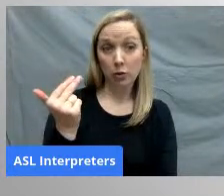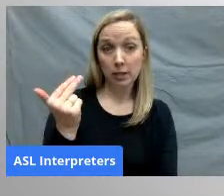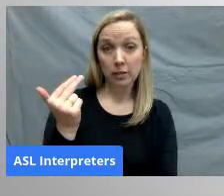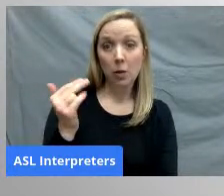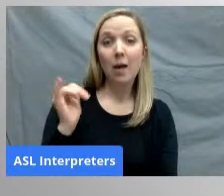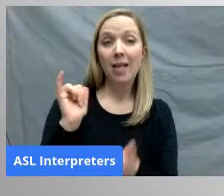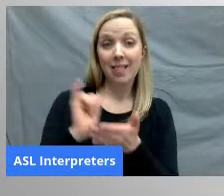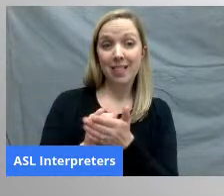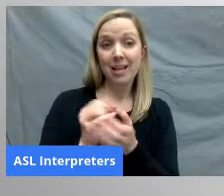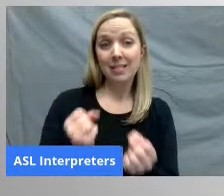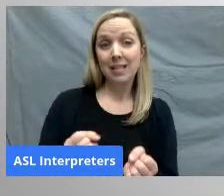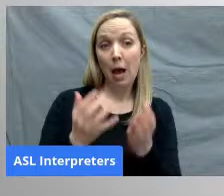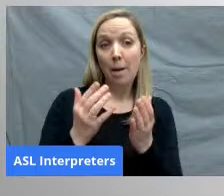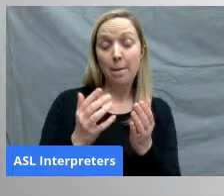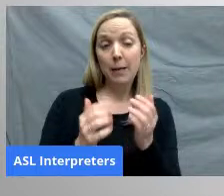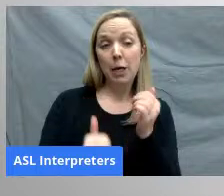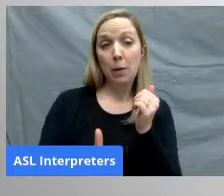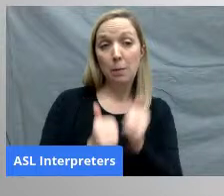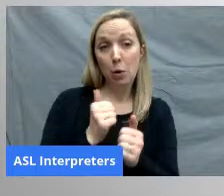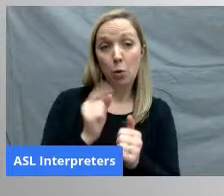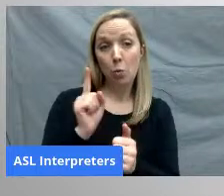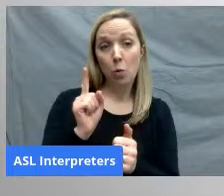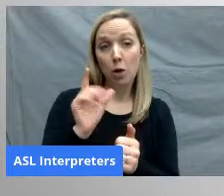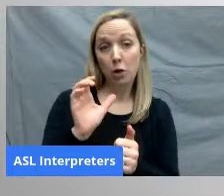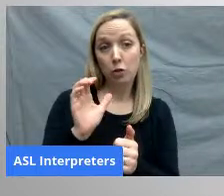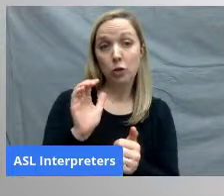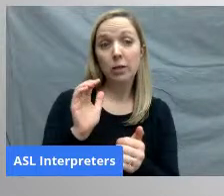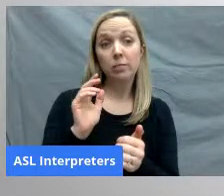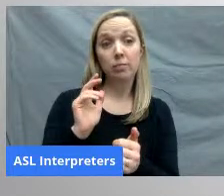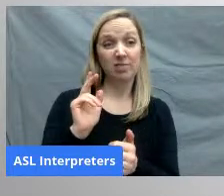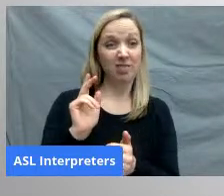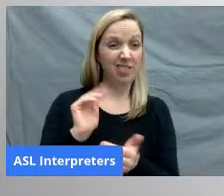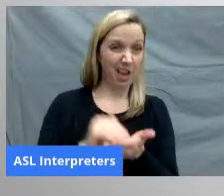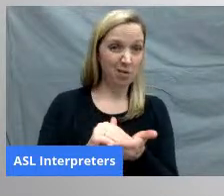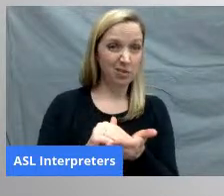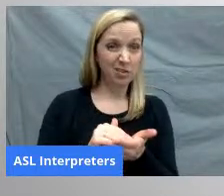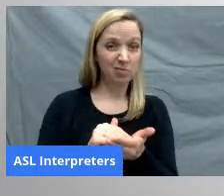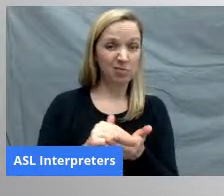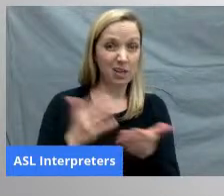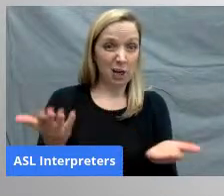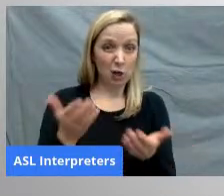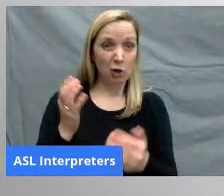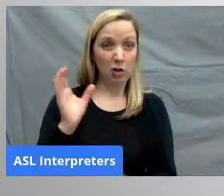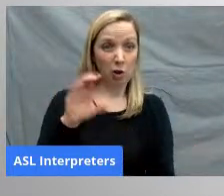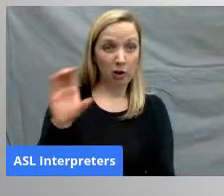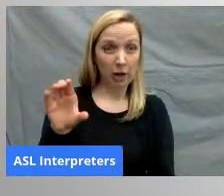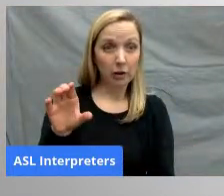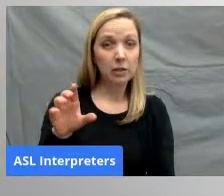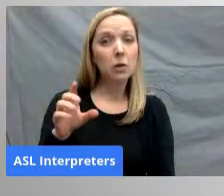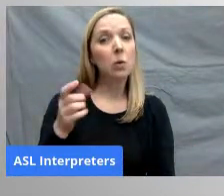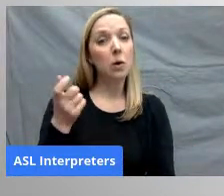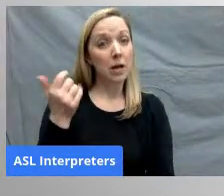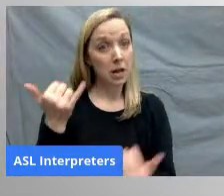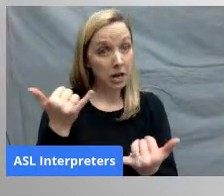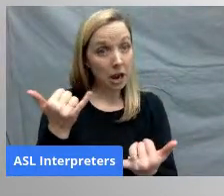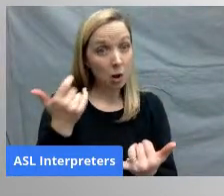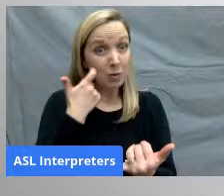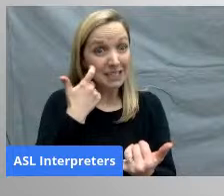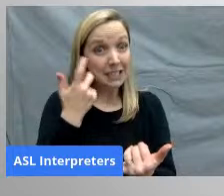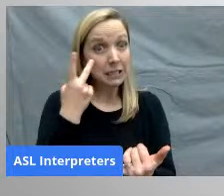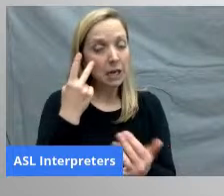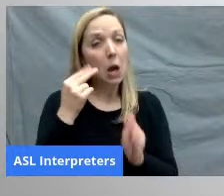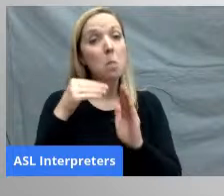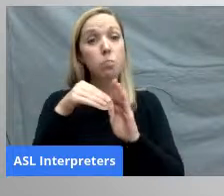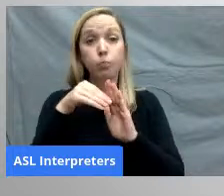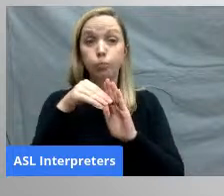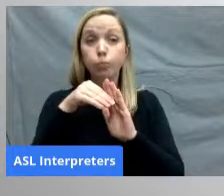100K in Clark County. And since January 13th, we have seen a pretty steady decline, as you can see. So we are